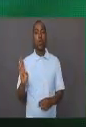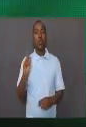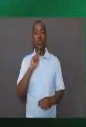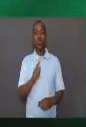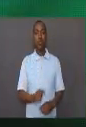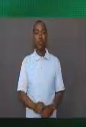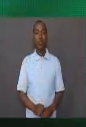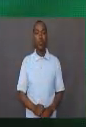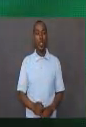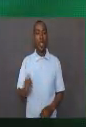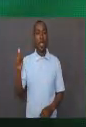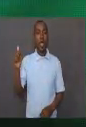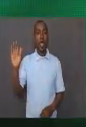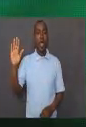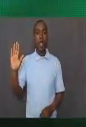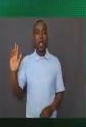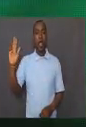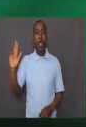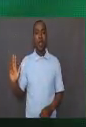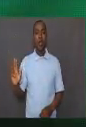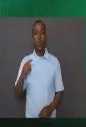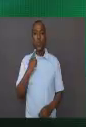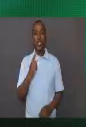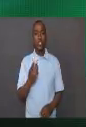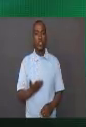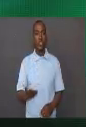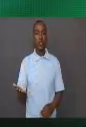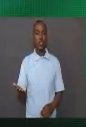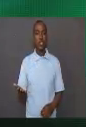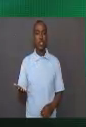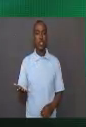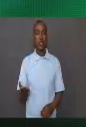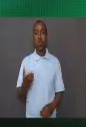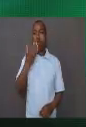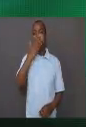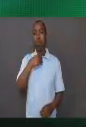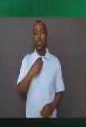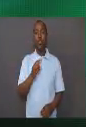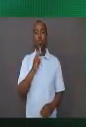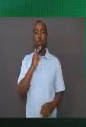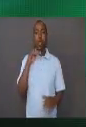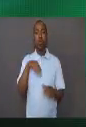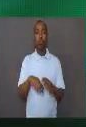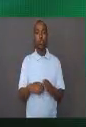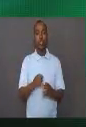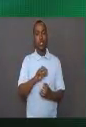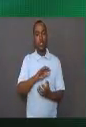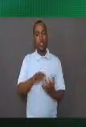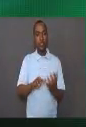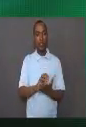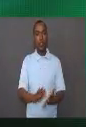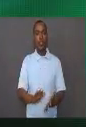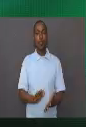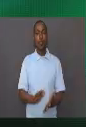Agar is a substance that dissolves in hot water and sets to form